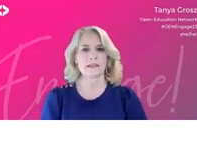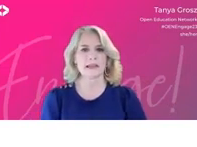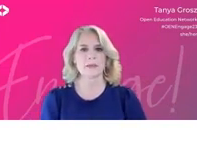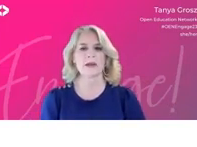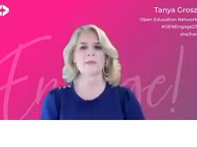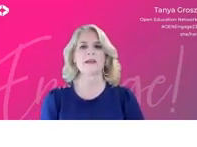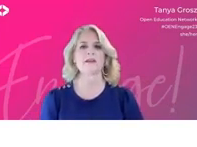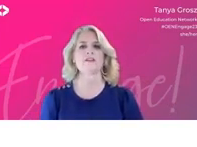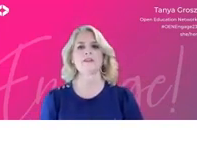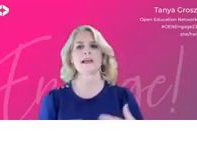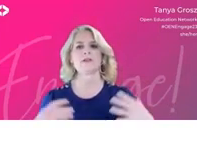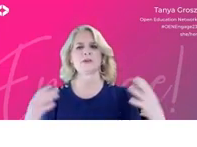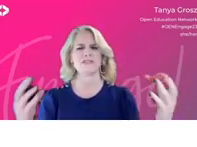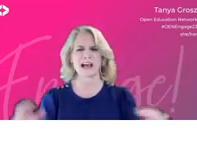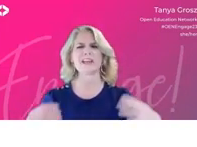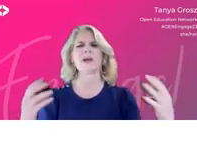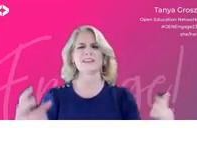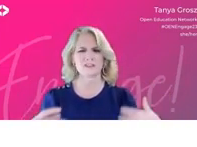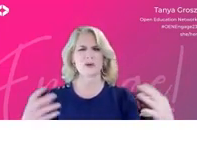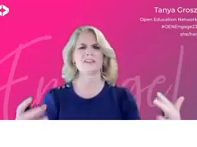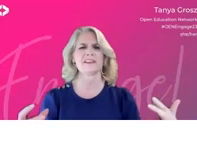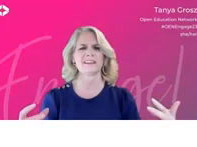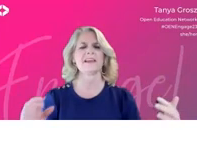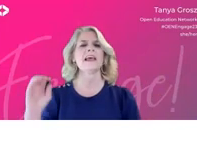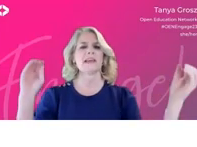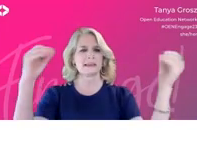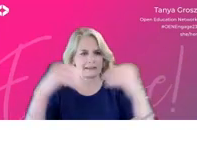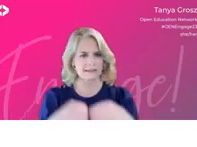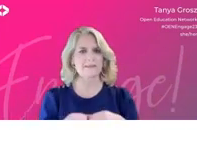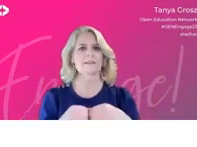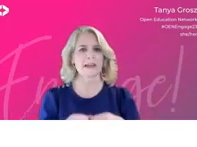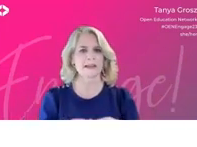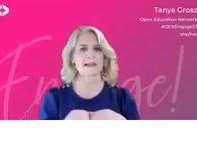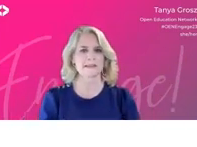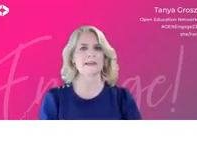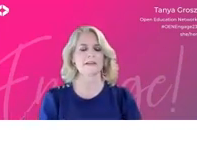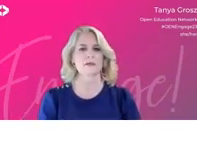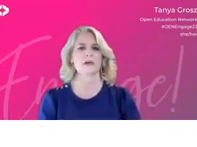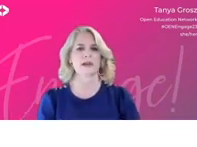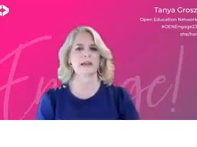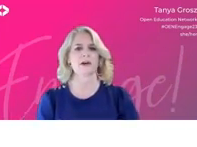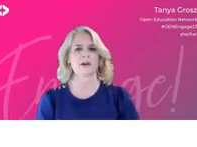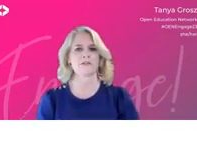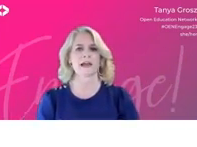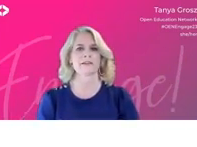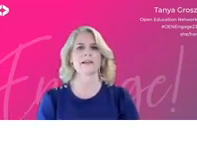sense if you think about it, because students had to evaluate sources, they had to synthesize ideas when creating their artifacts,